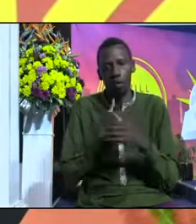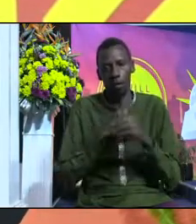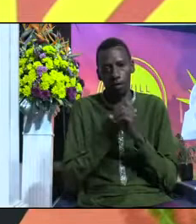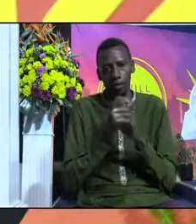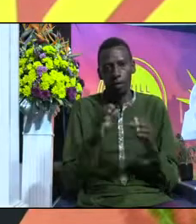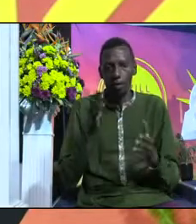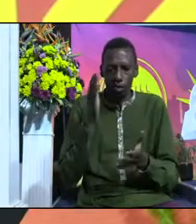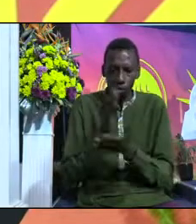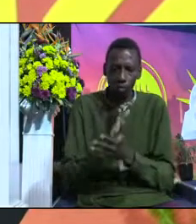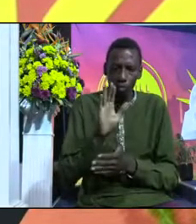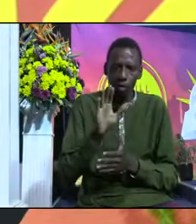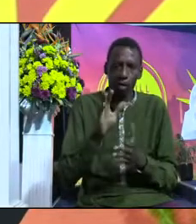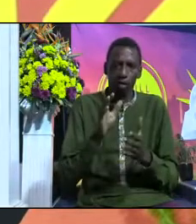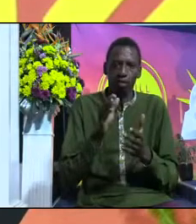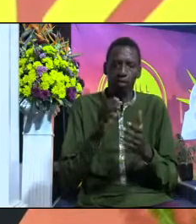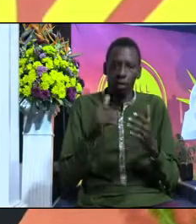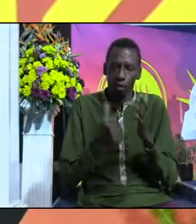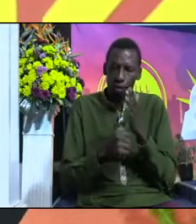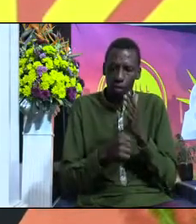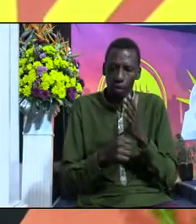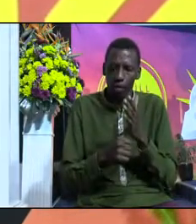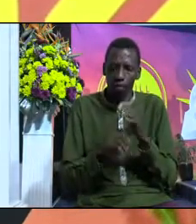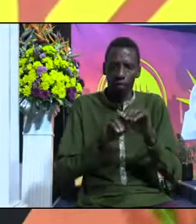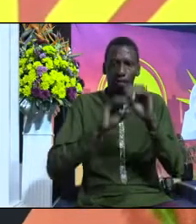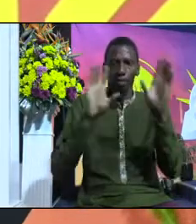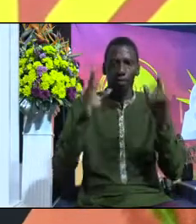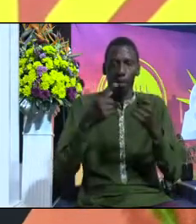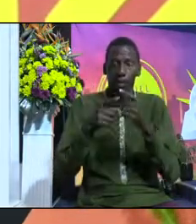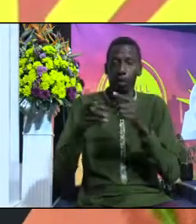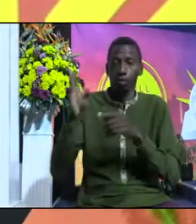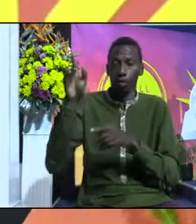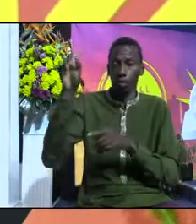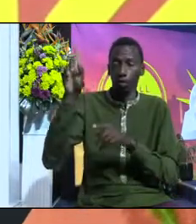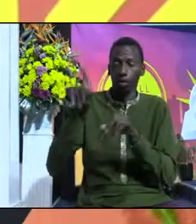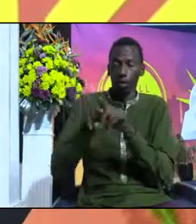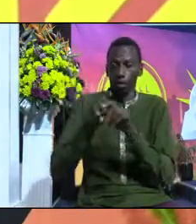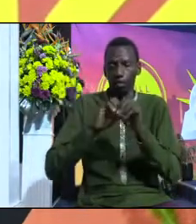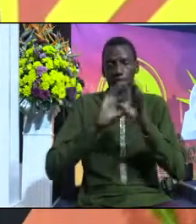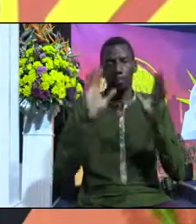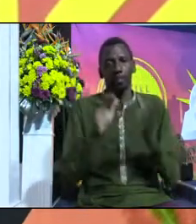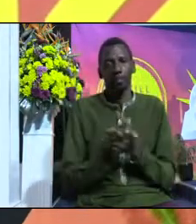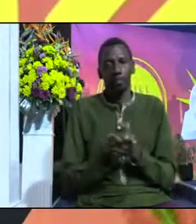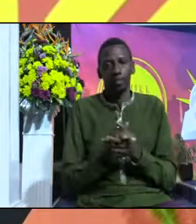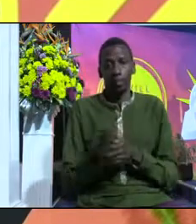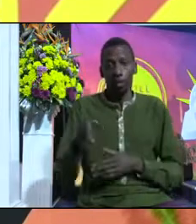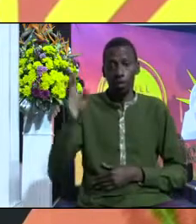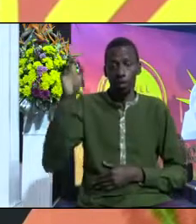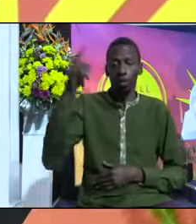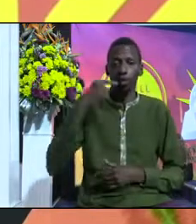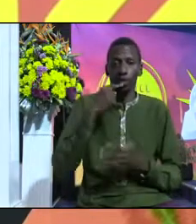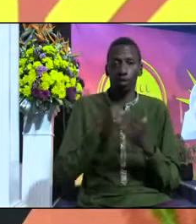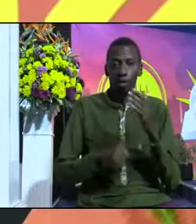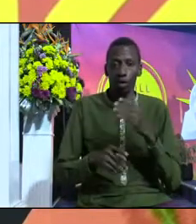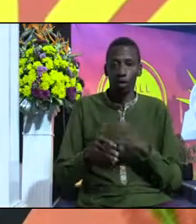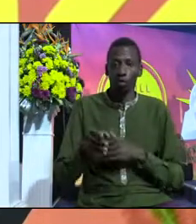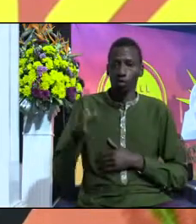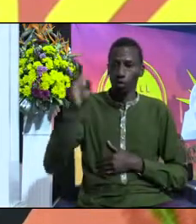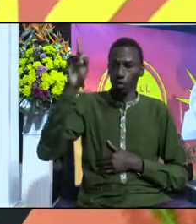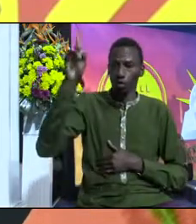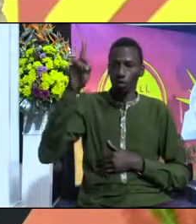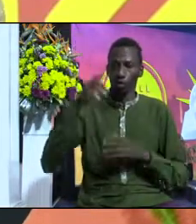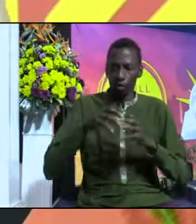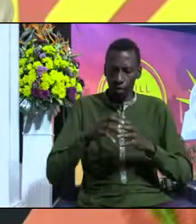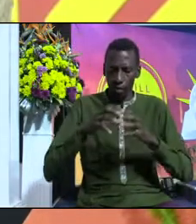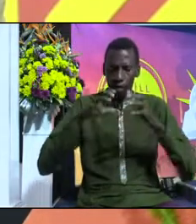your God is just as real. And God told me to tell you tonight, I am the great problem